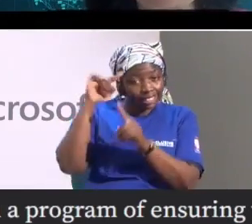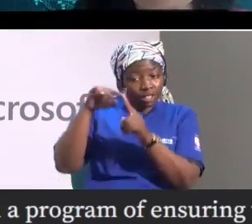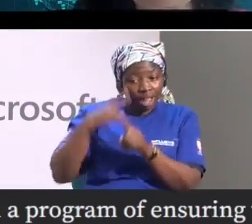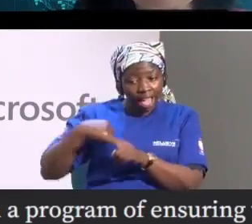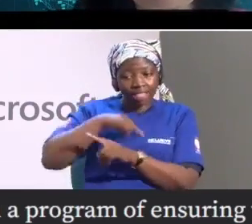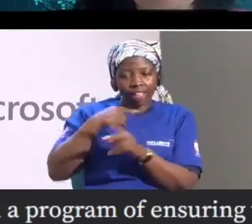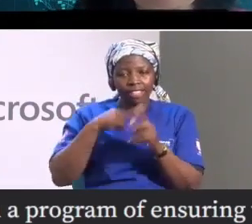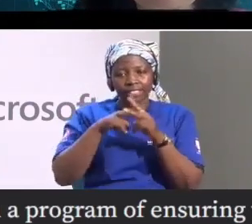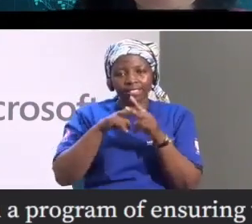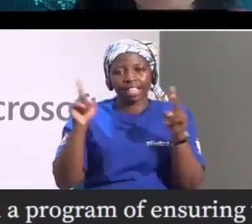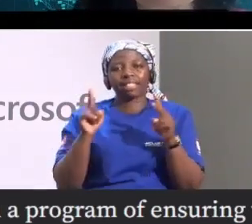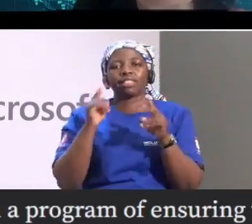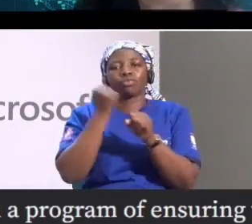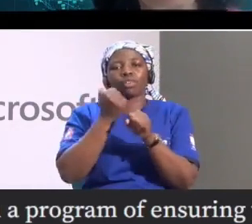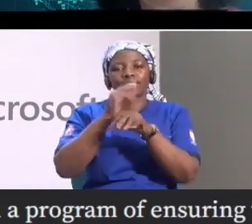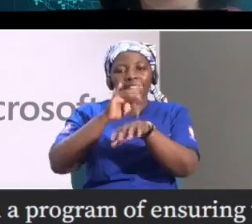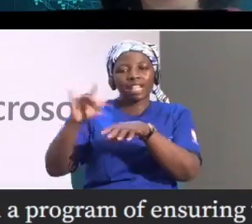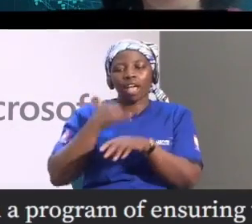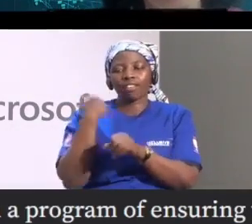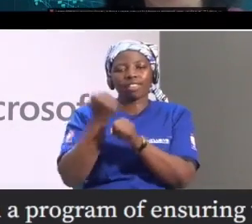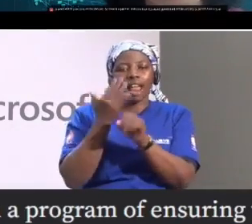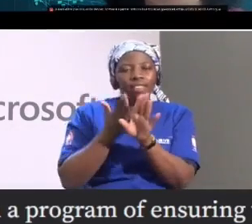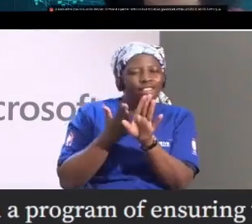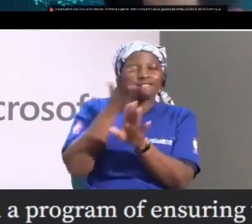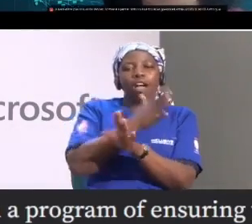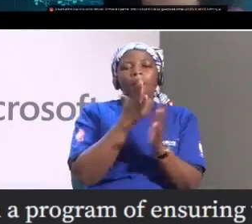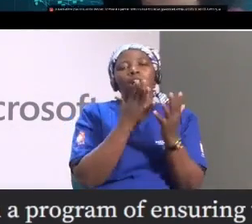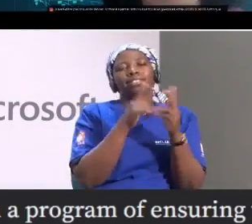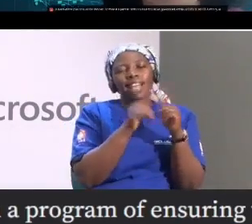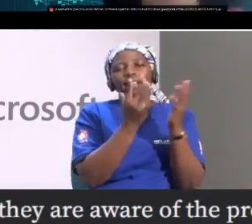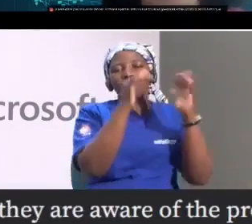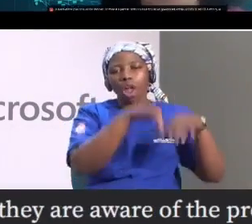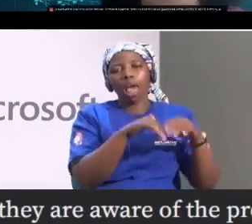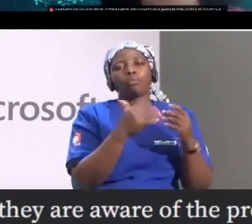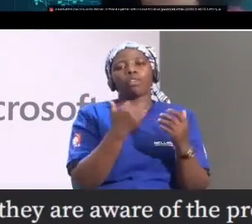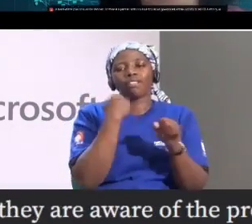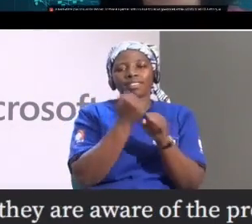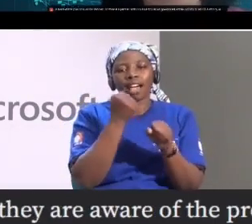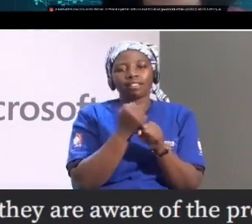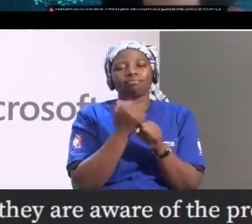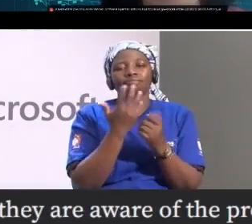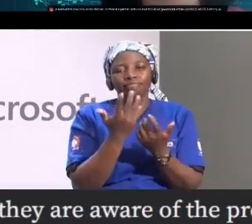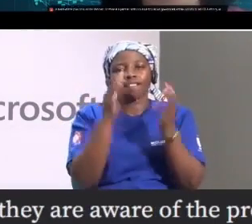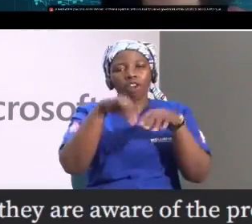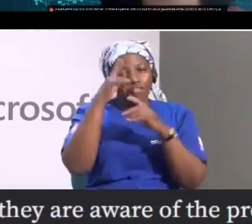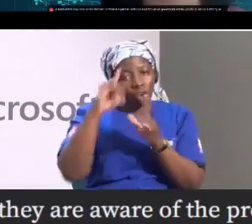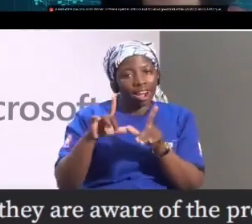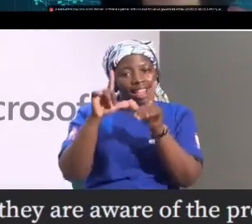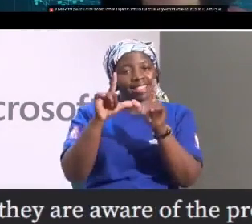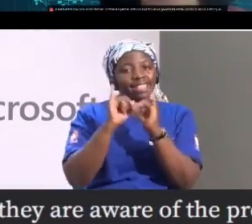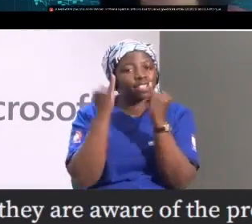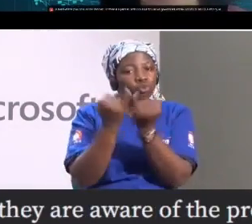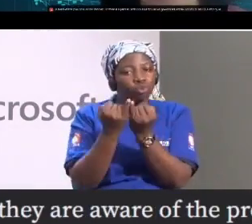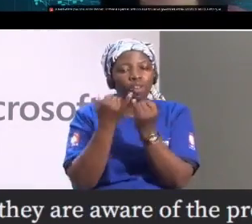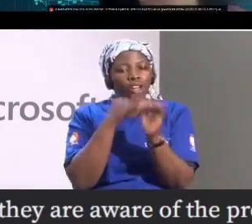the sensitization. We have held the initial forums. We have had a forum for licensed entities. We picked the Tier